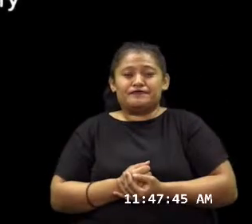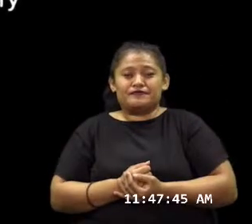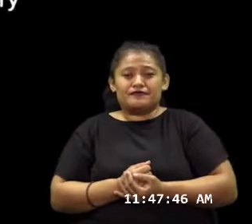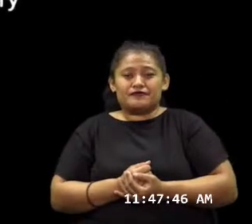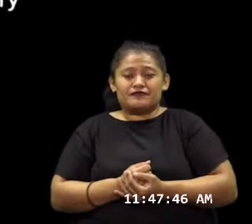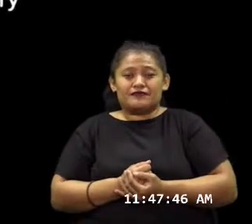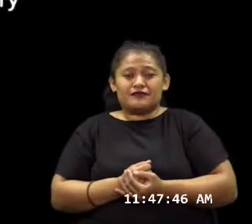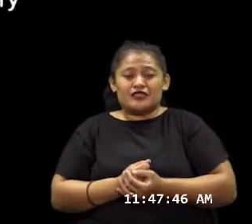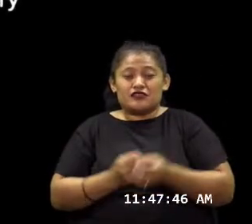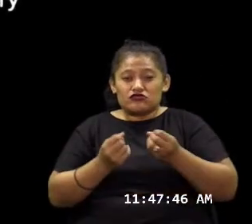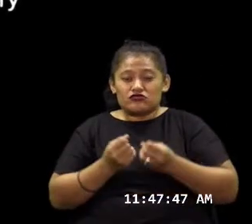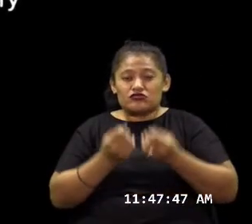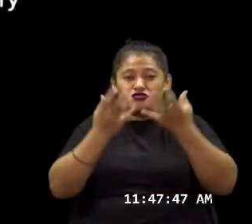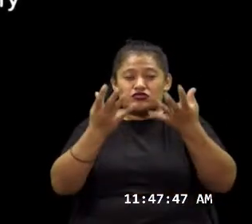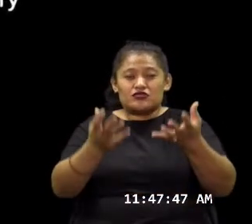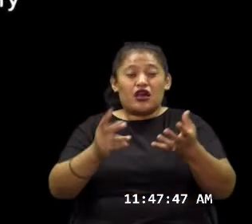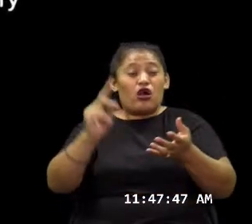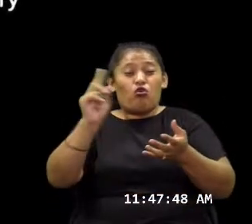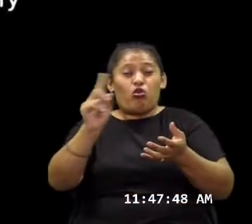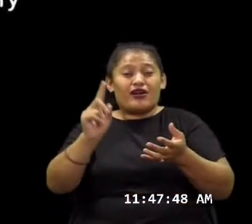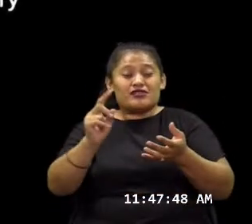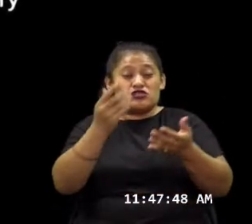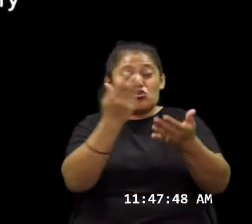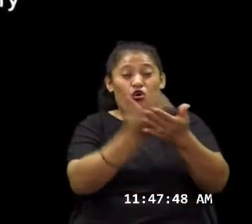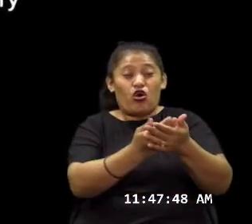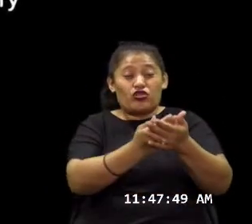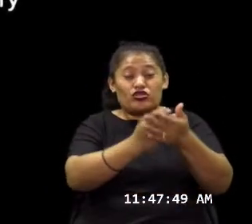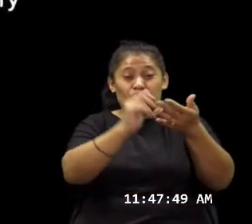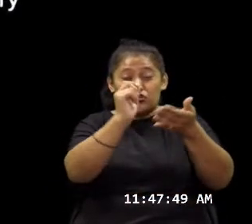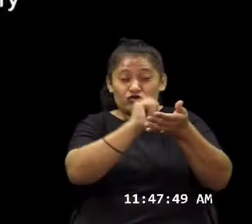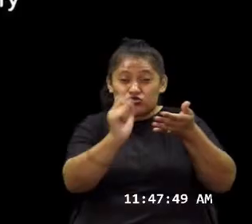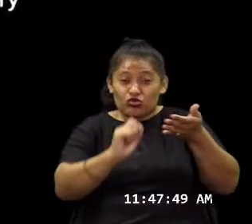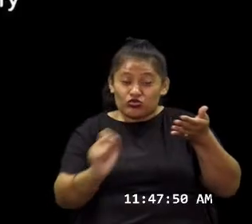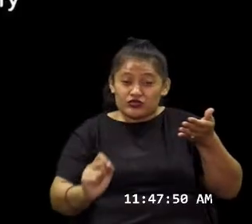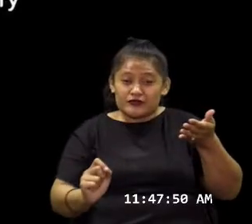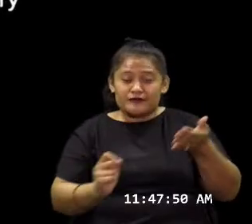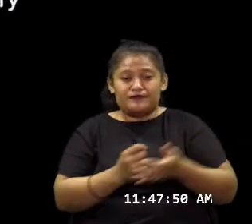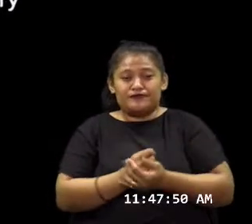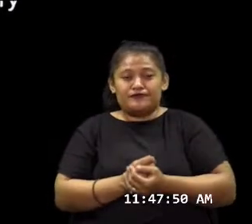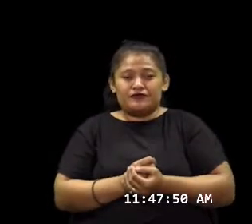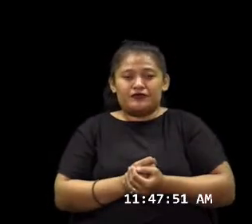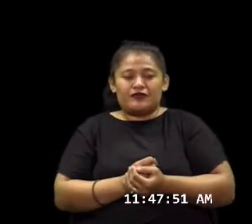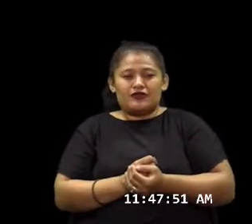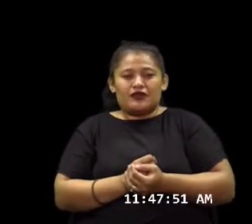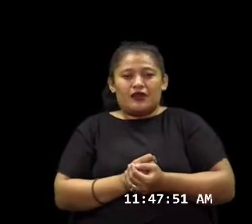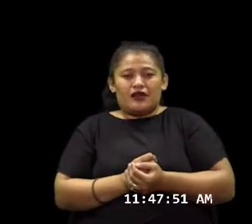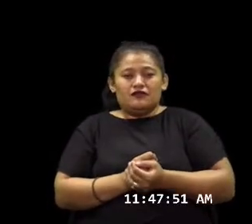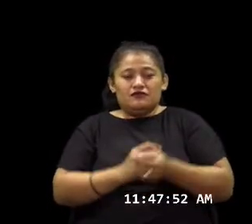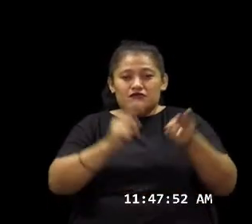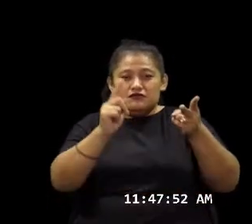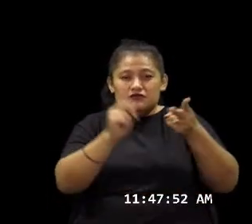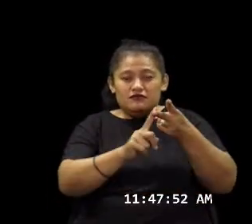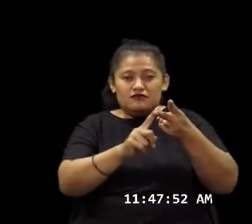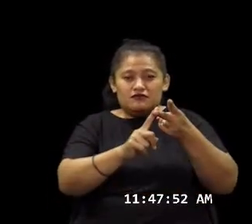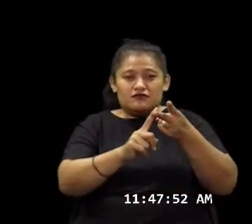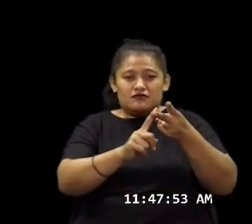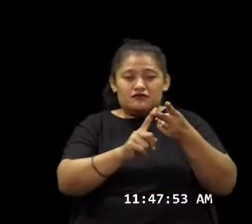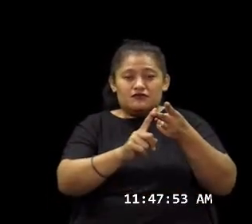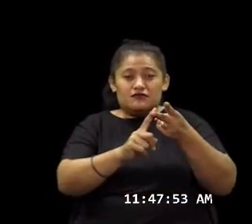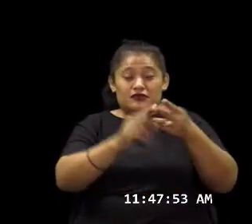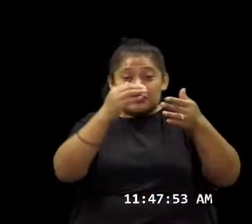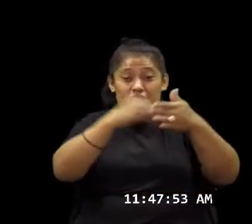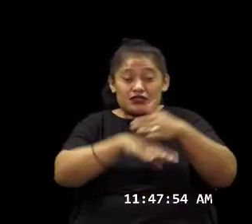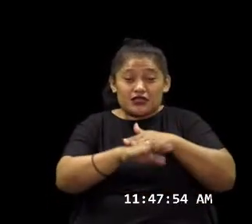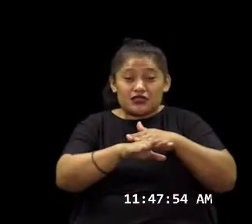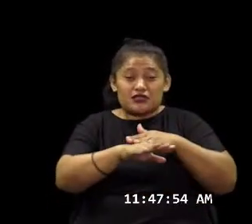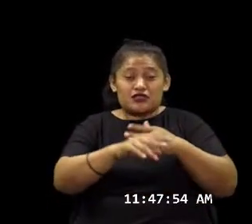It introduces the main characters of the story. So by definition, an